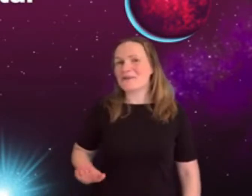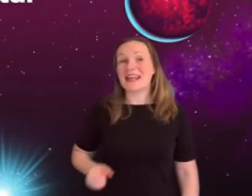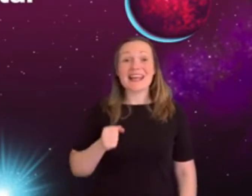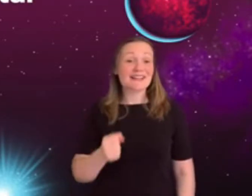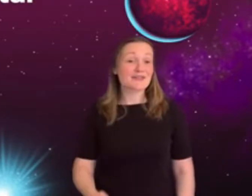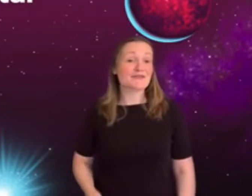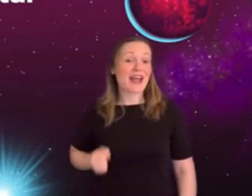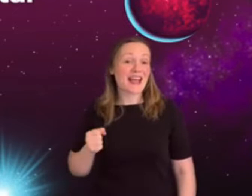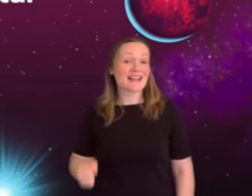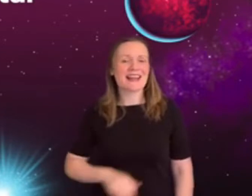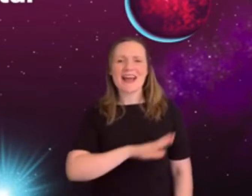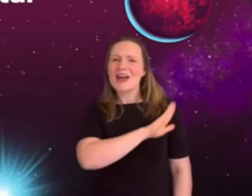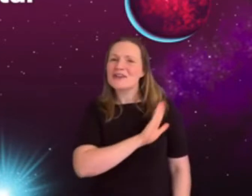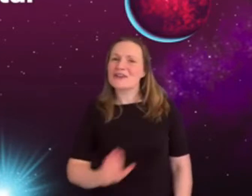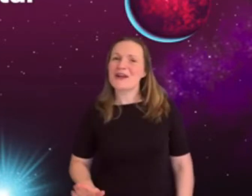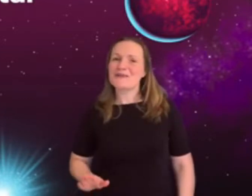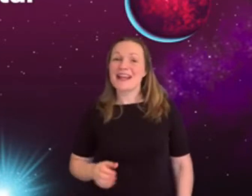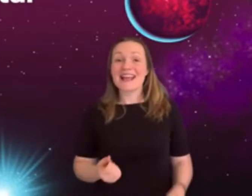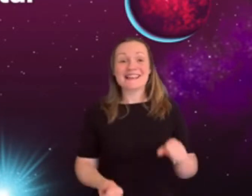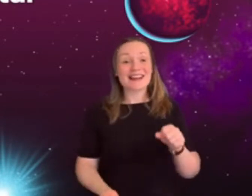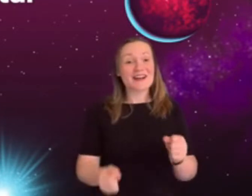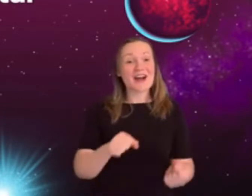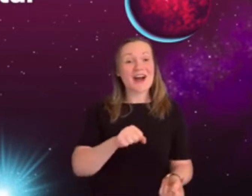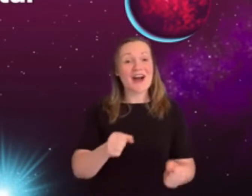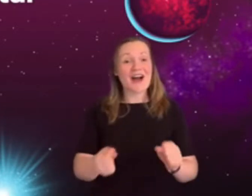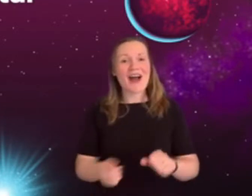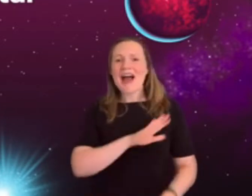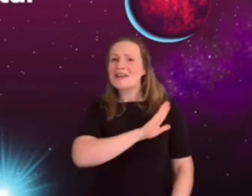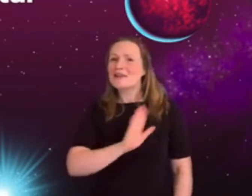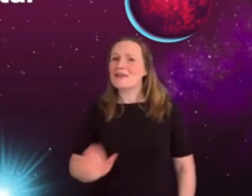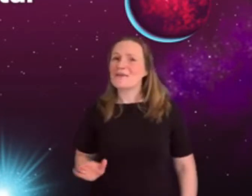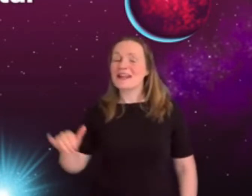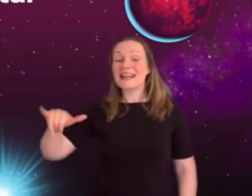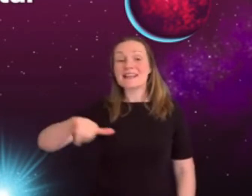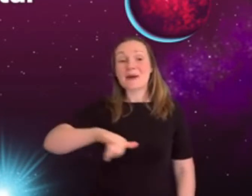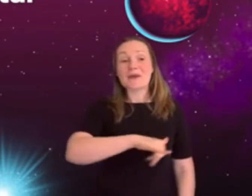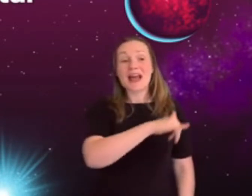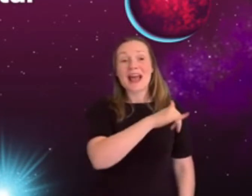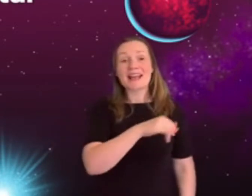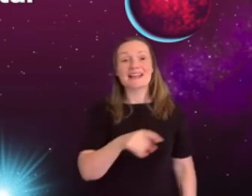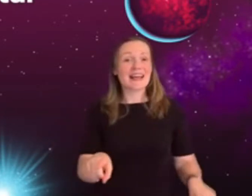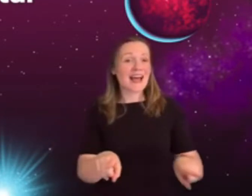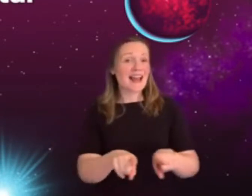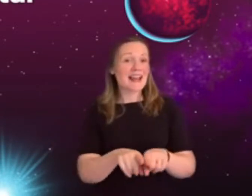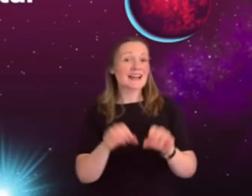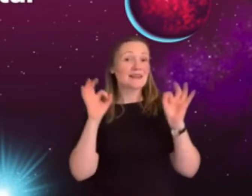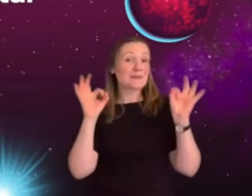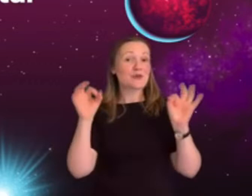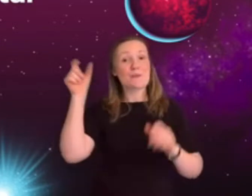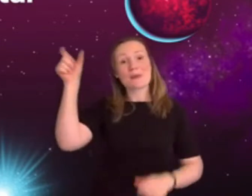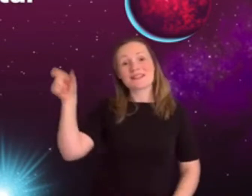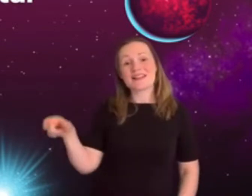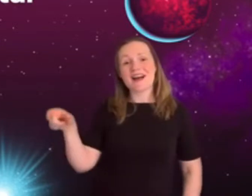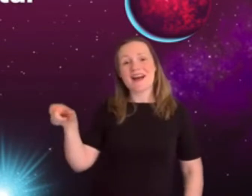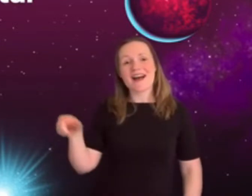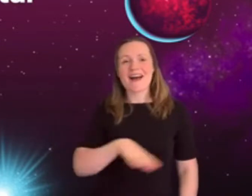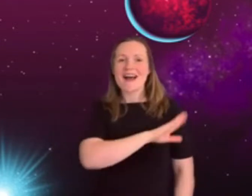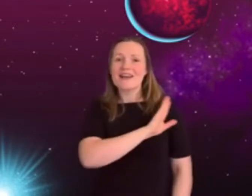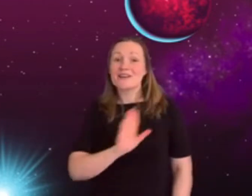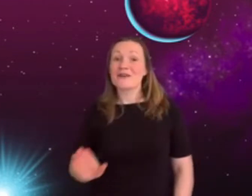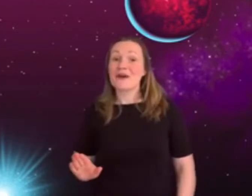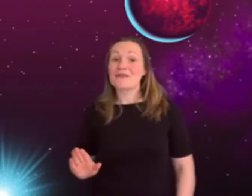You don't need a train, you don't need a car, you don't need a plane like some